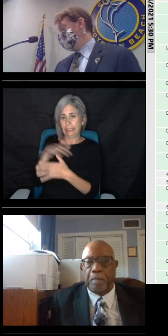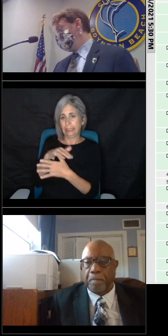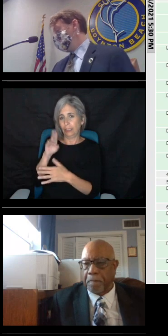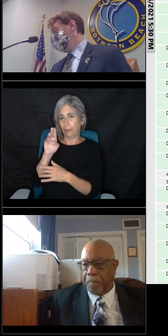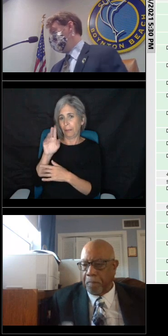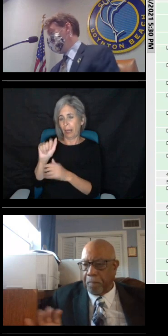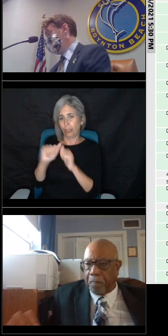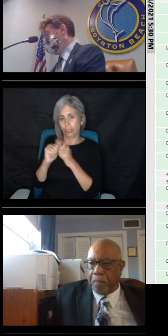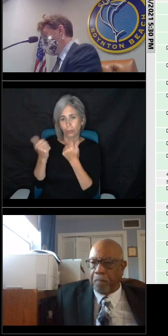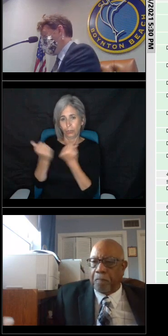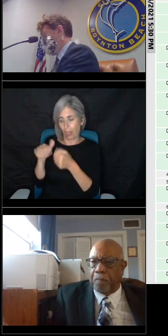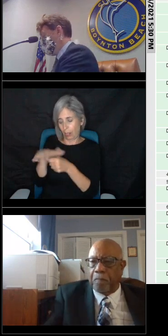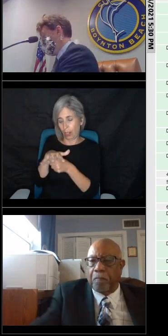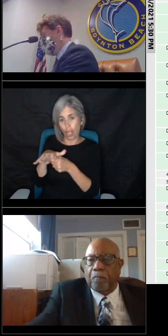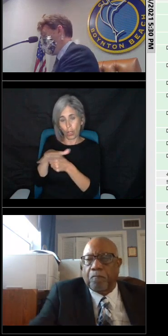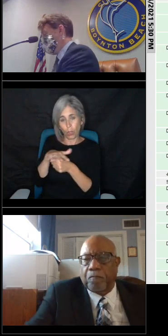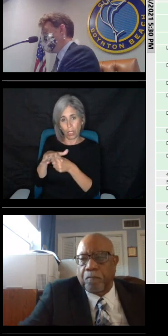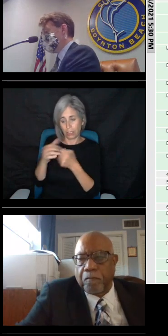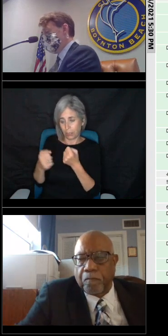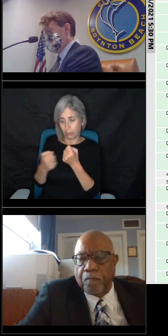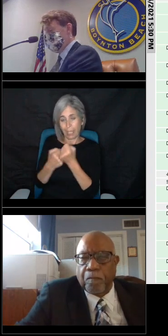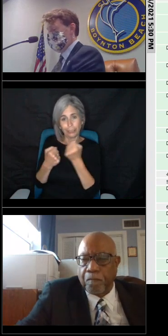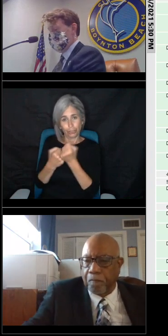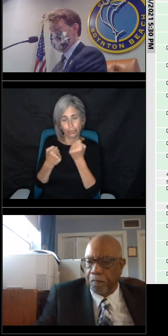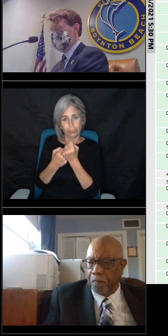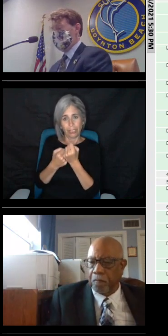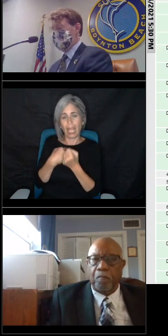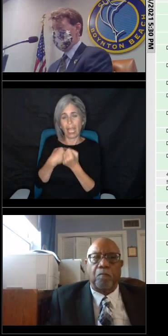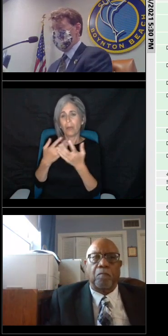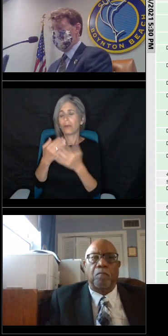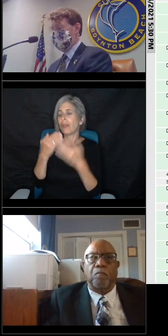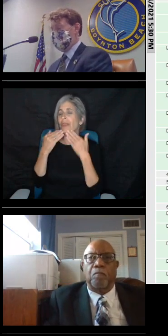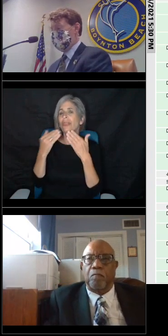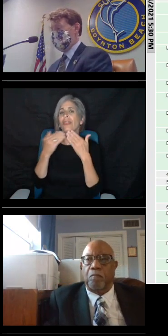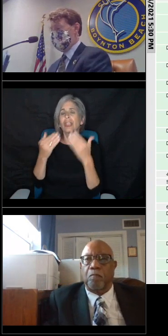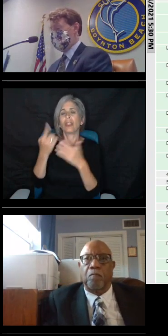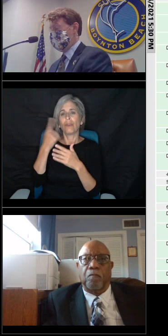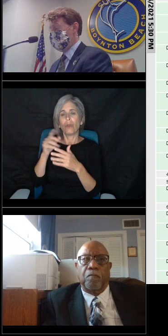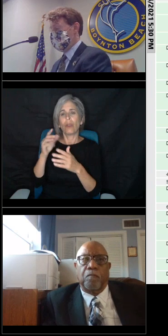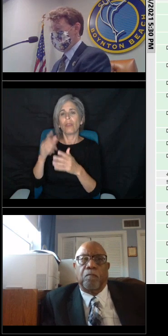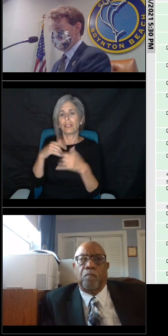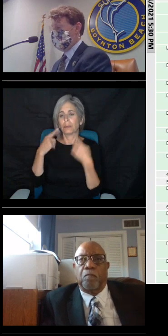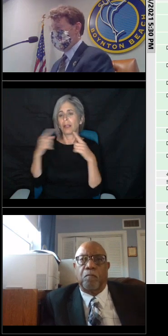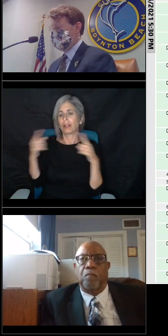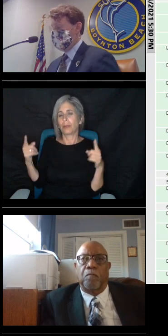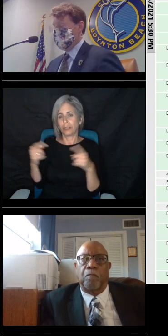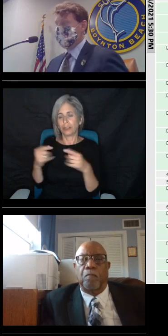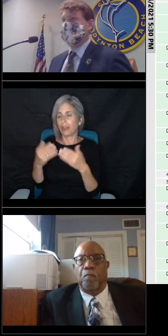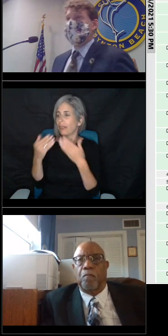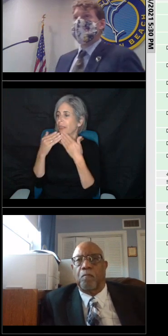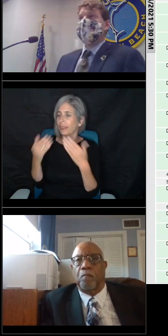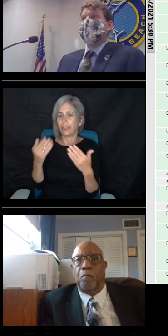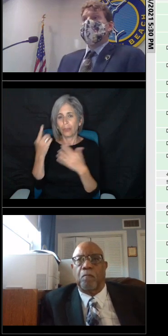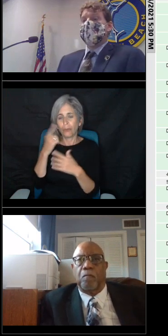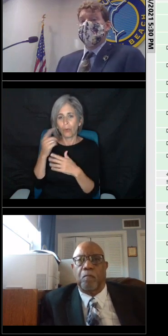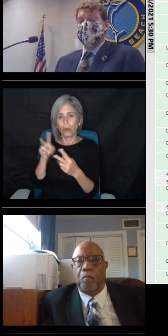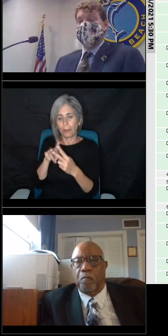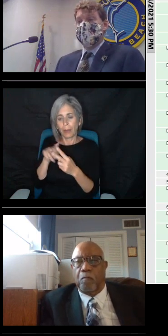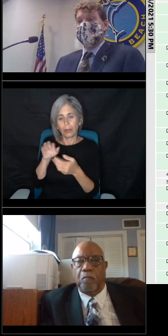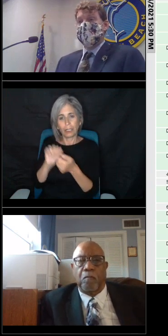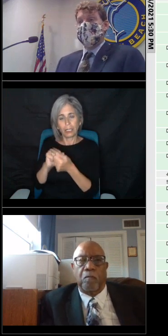is our local sponsor, I want to thank you for this proclamation. I want to thank you for partnering